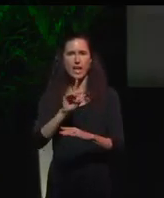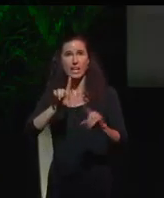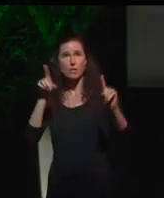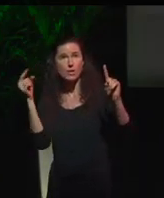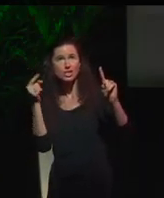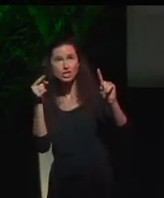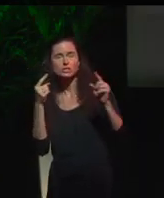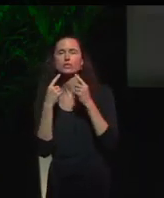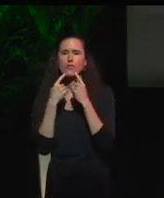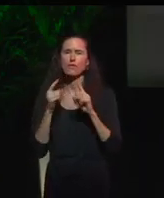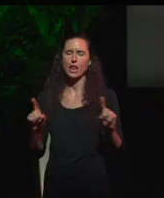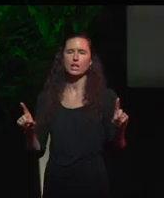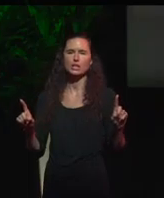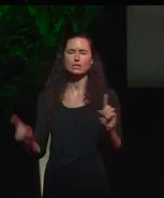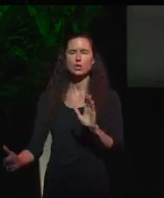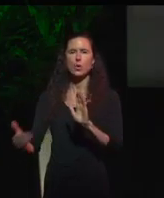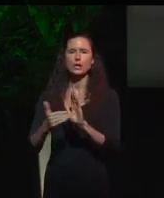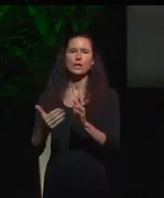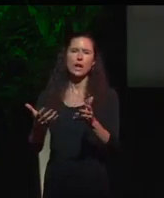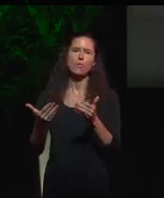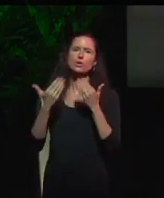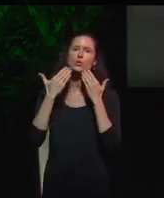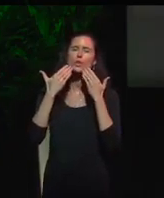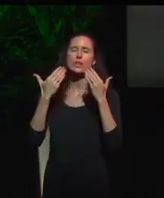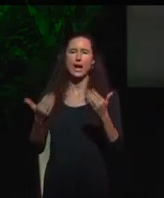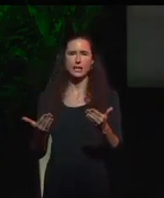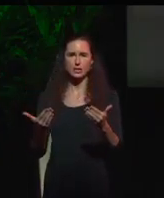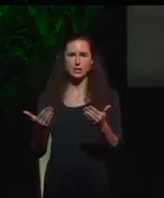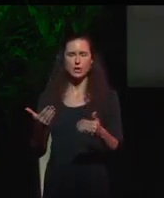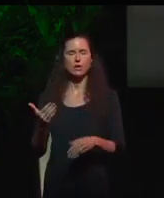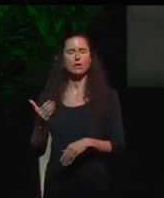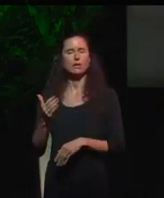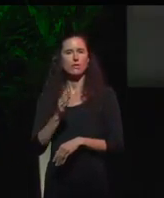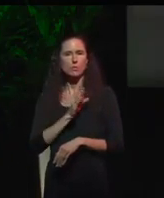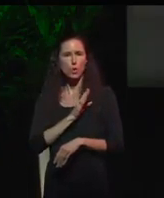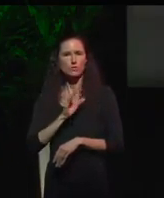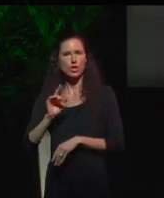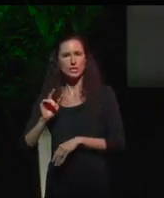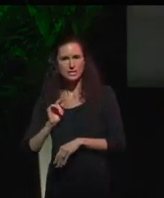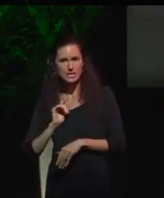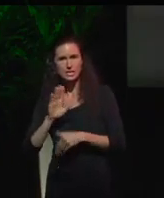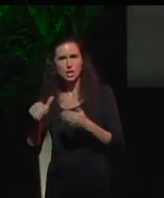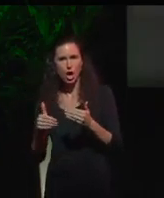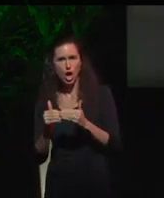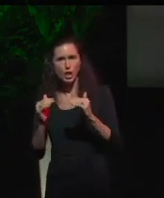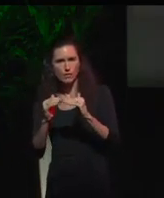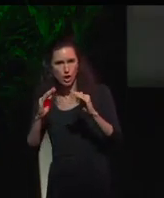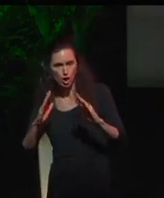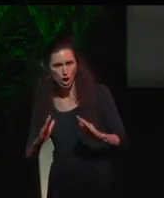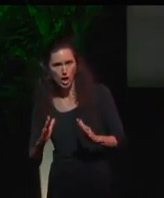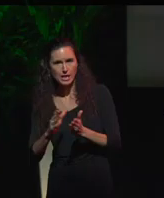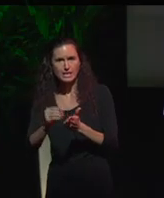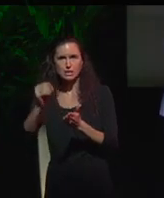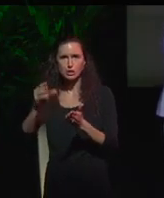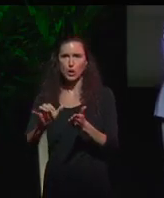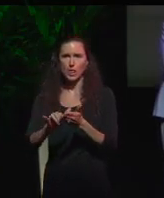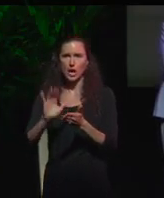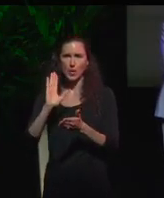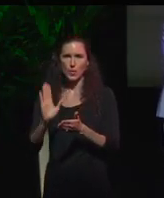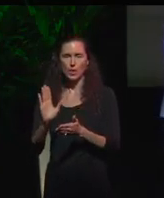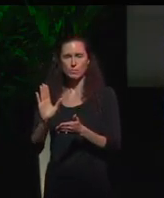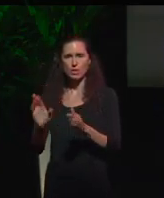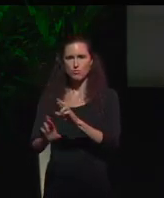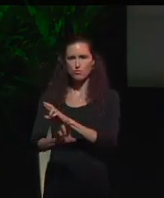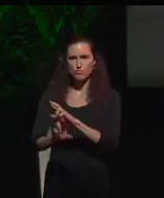fulfill. So again, I want to thank you on behalf of the Board of Trustees and all of your colleagues and the students that are coming through our doors on